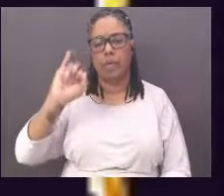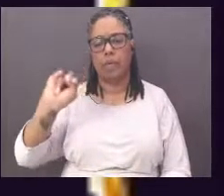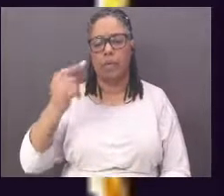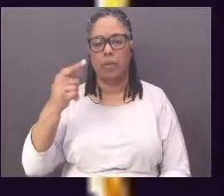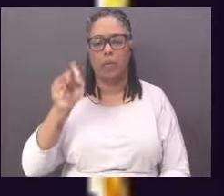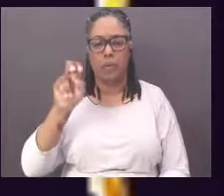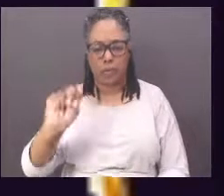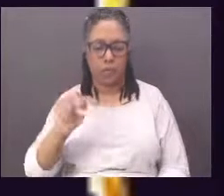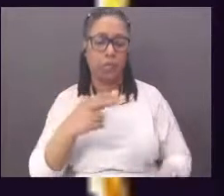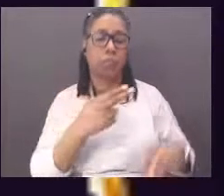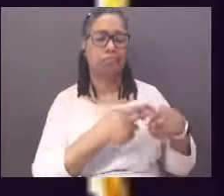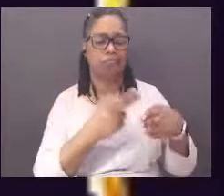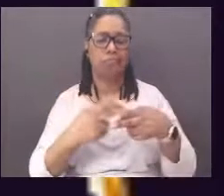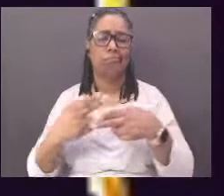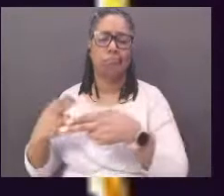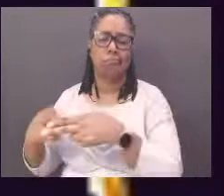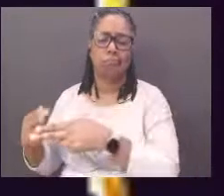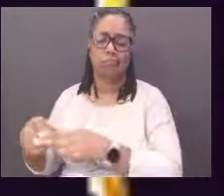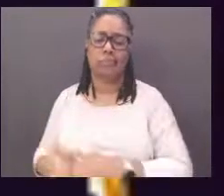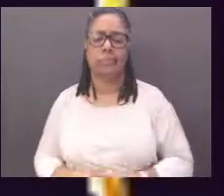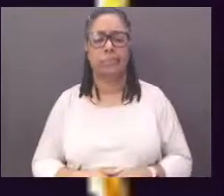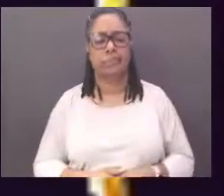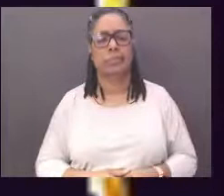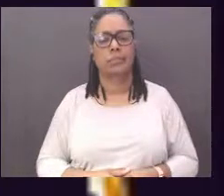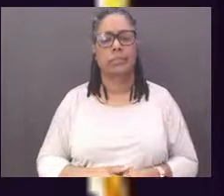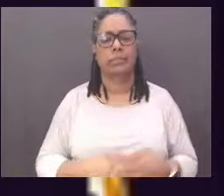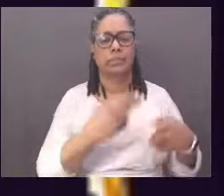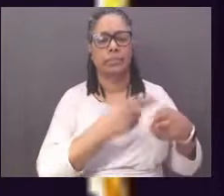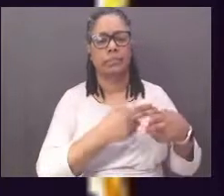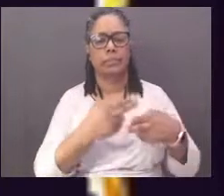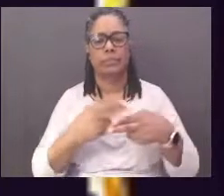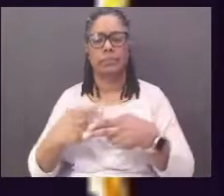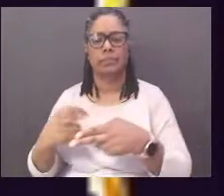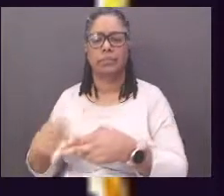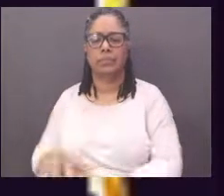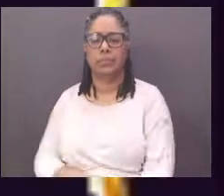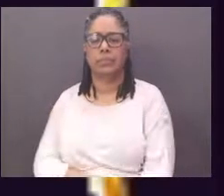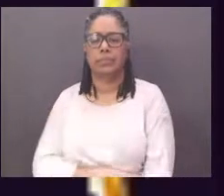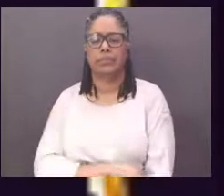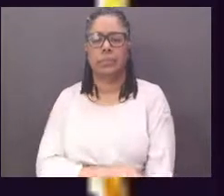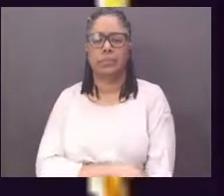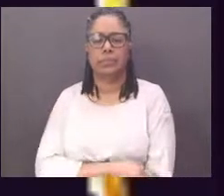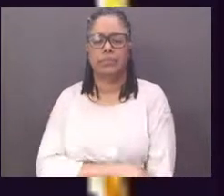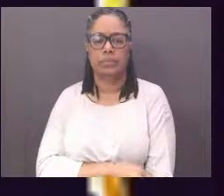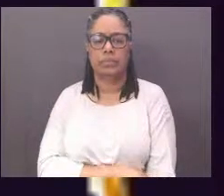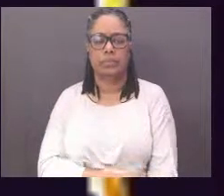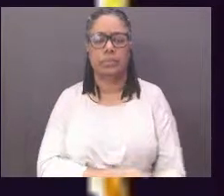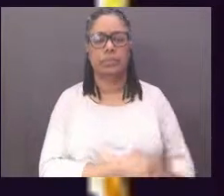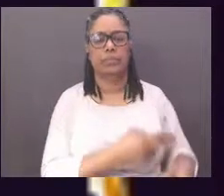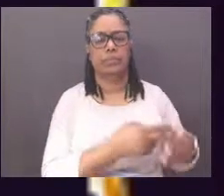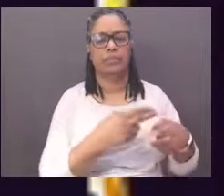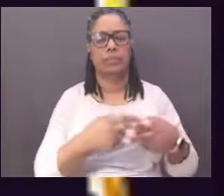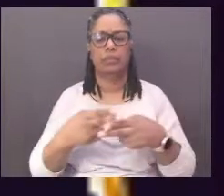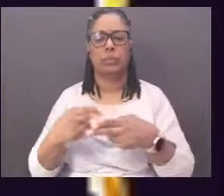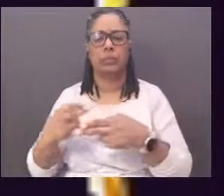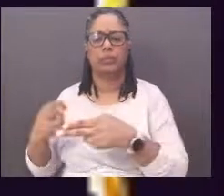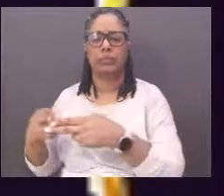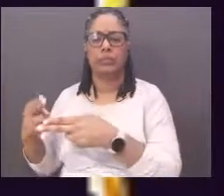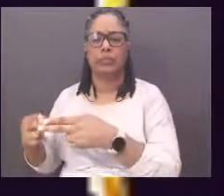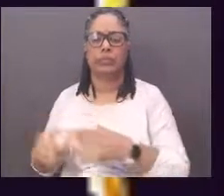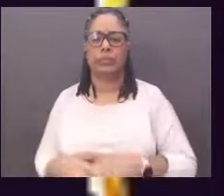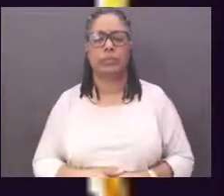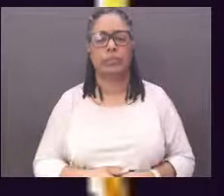Tringali, Sheila Stiles and her family, the Doucette family, Duane Echols Jr., the Dubner